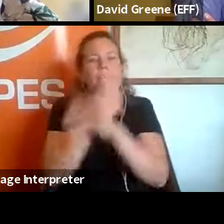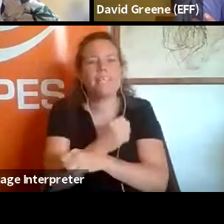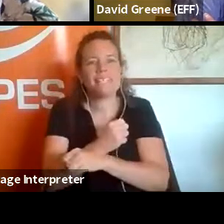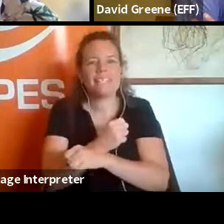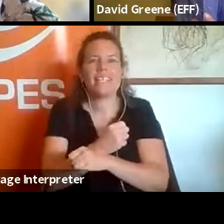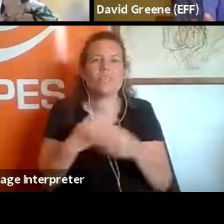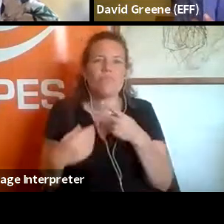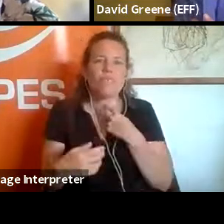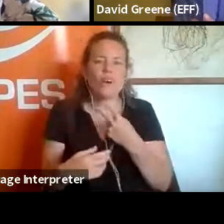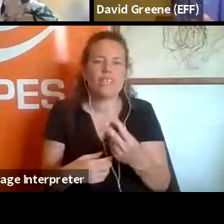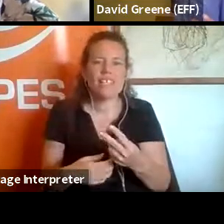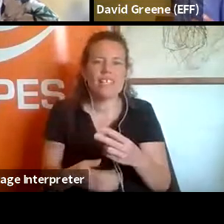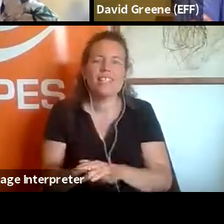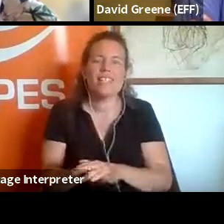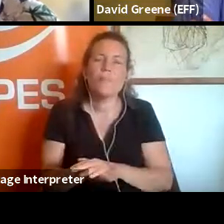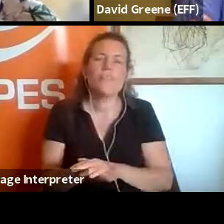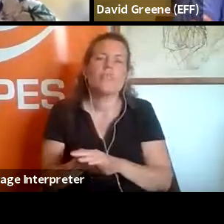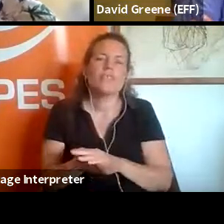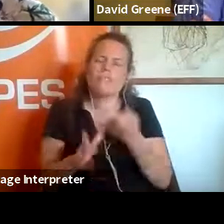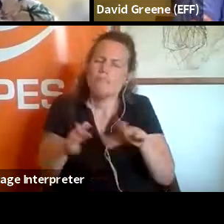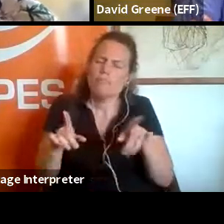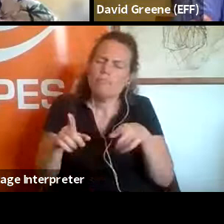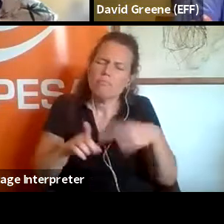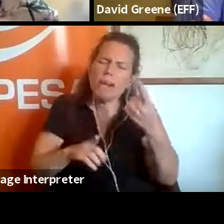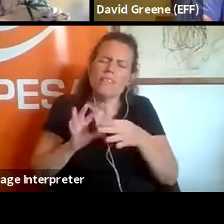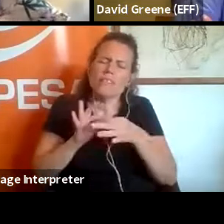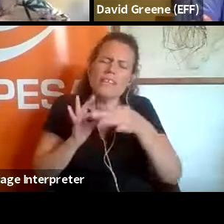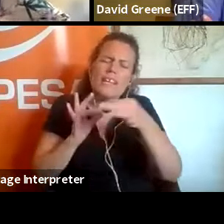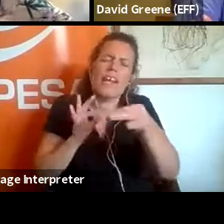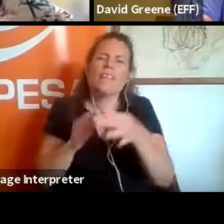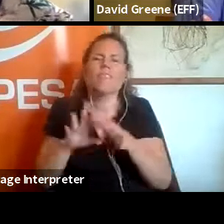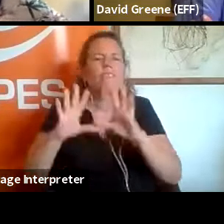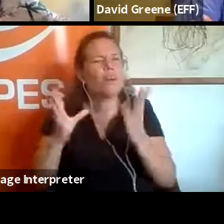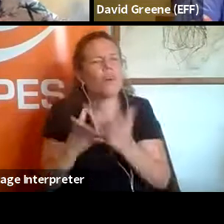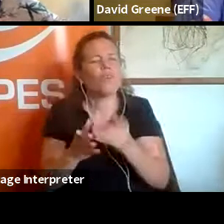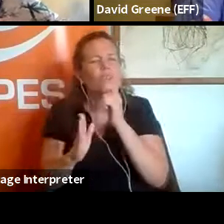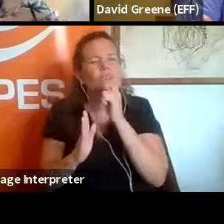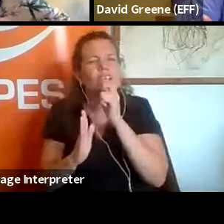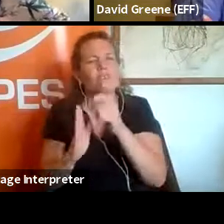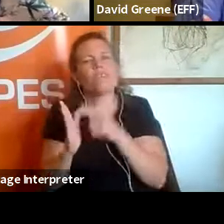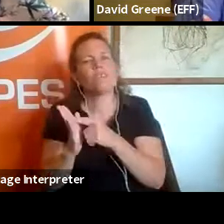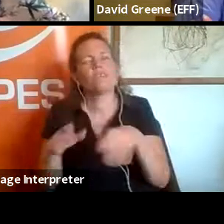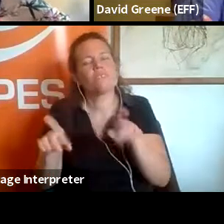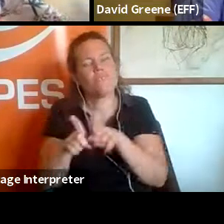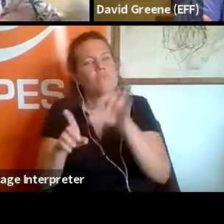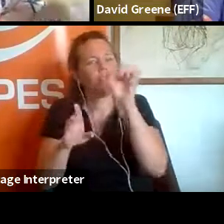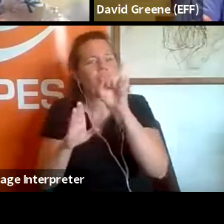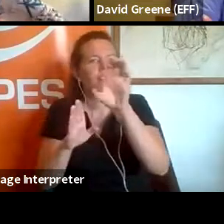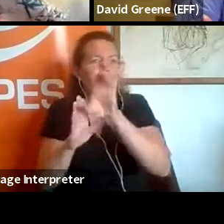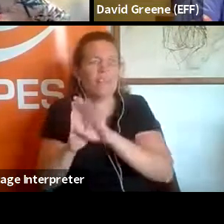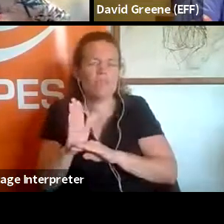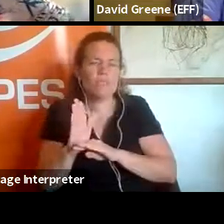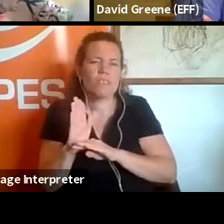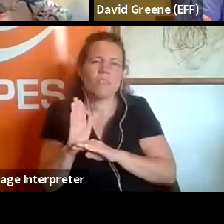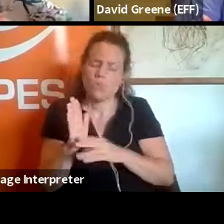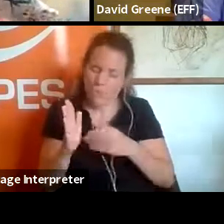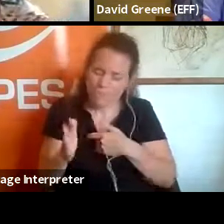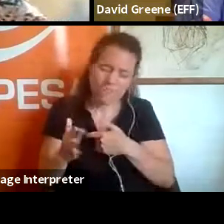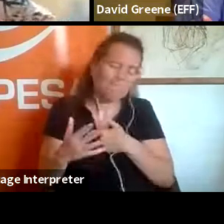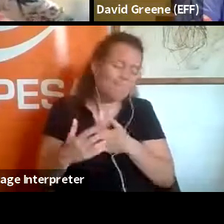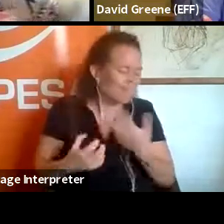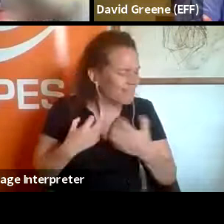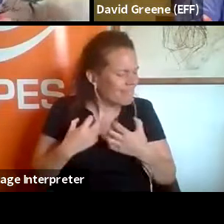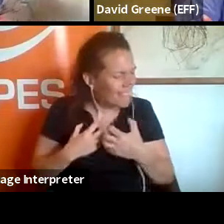in line with all the recommendations that we are putting forward in the Santa Clara Principles. So it's really exciting to